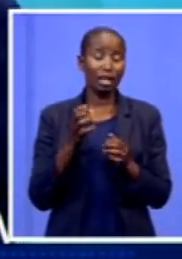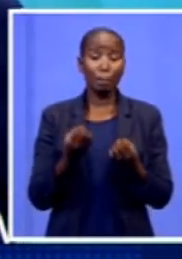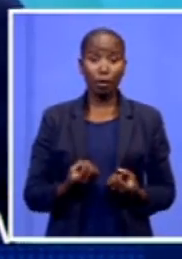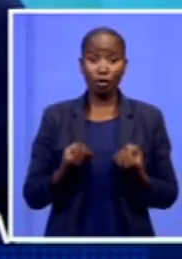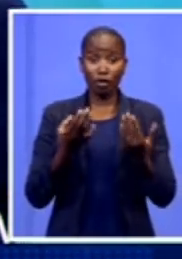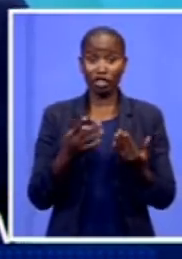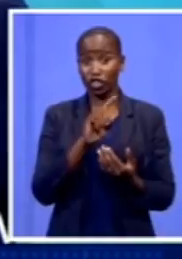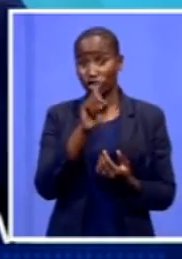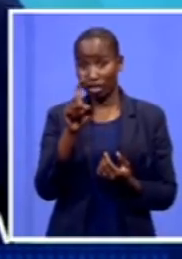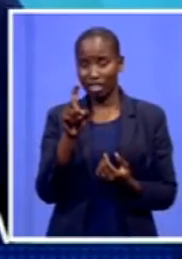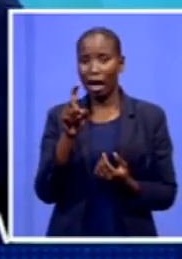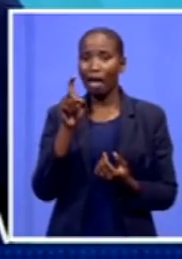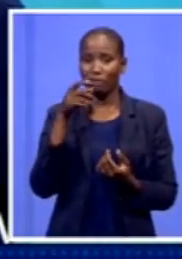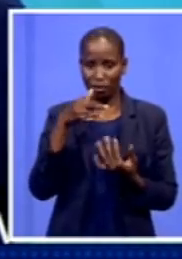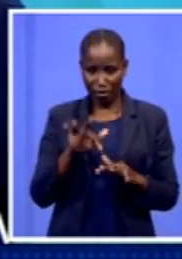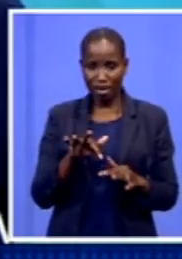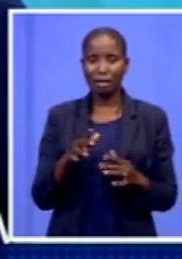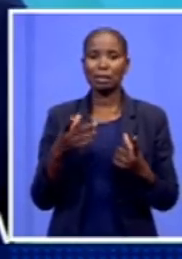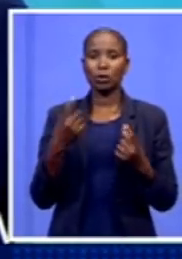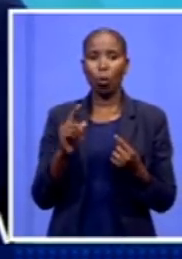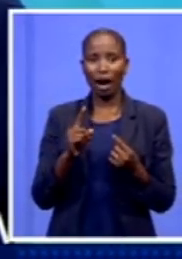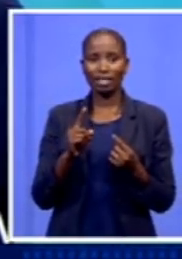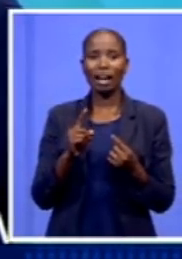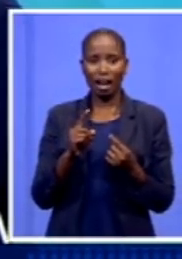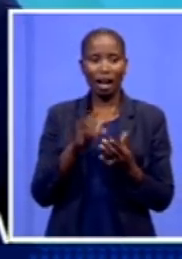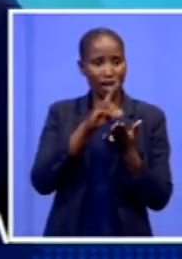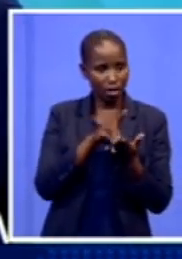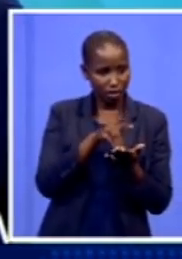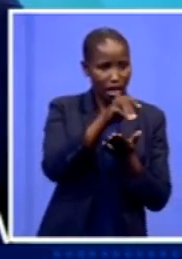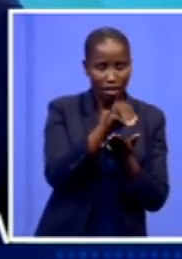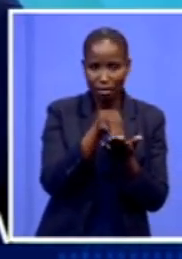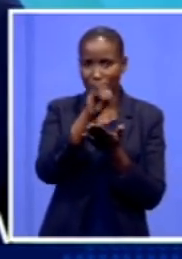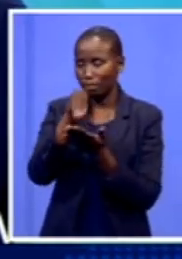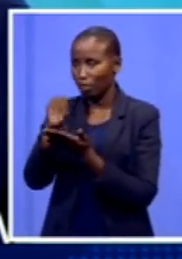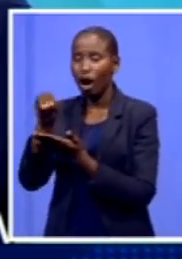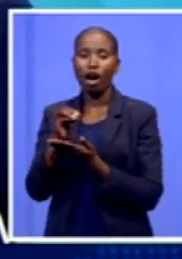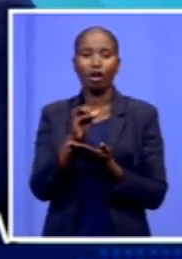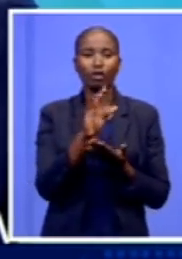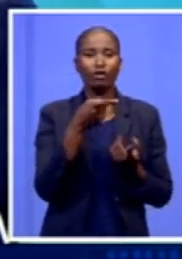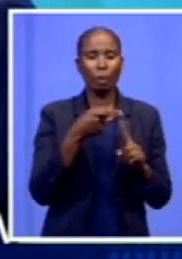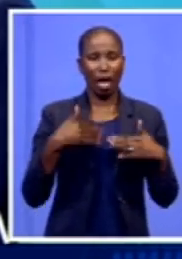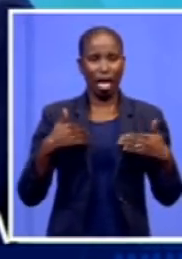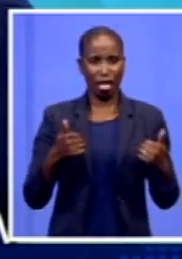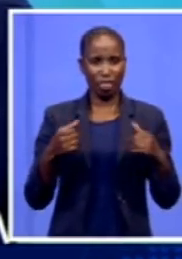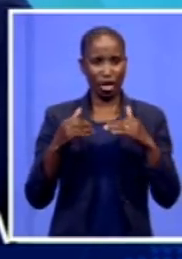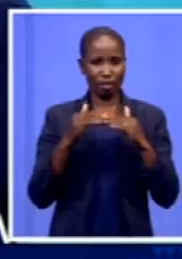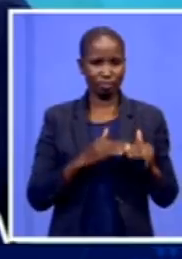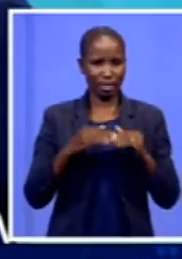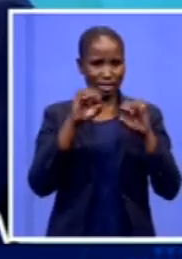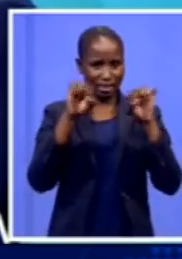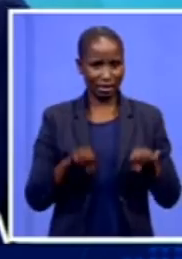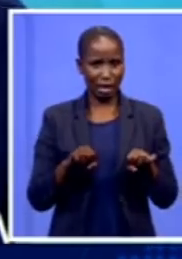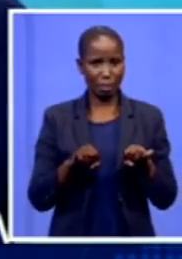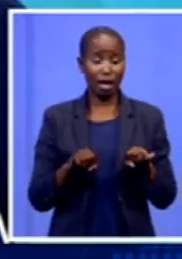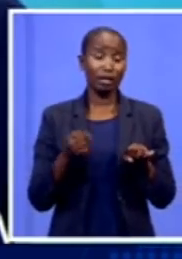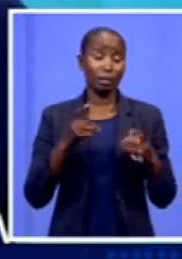also working on primary healthcare systems. We have, I think, sometimes abandoned these goals over